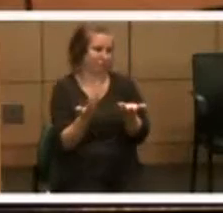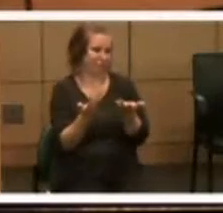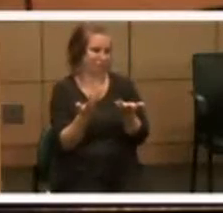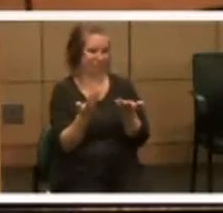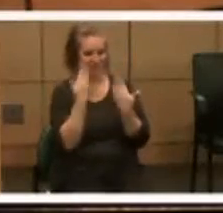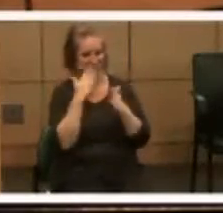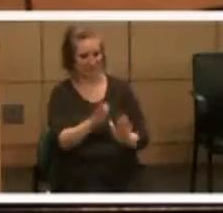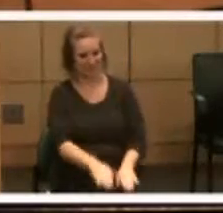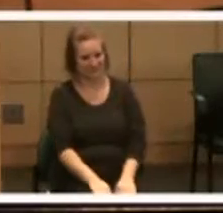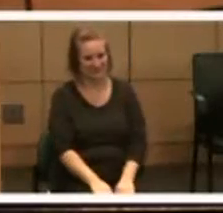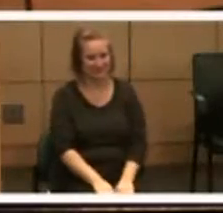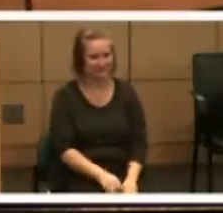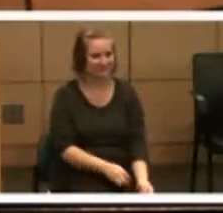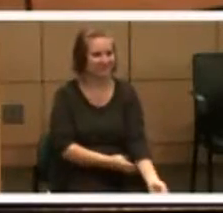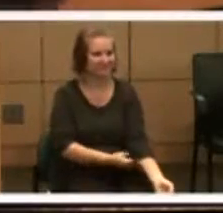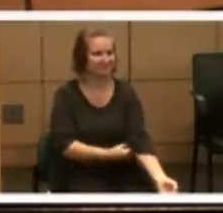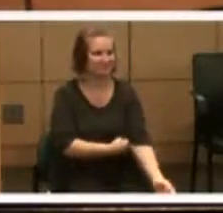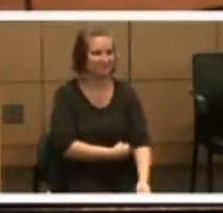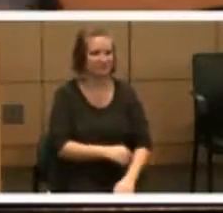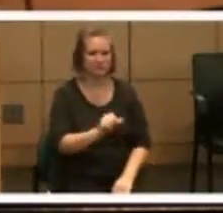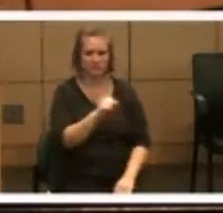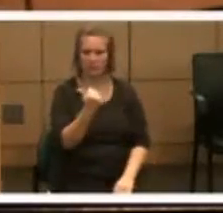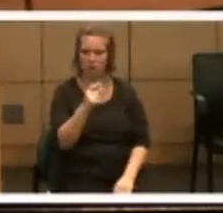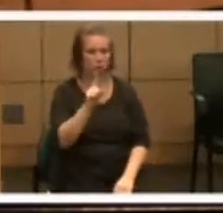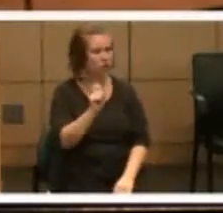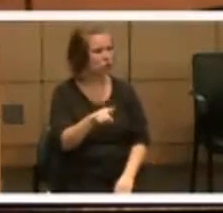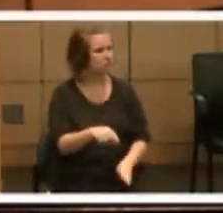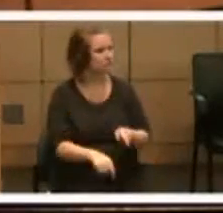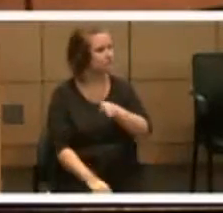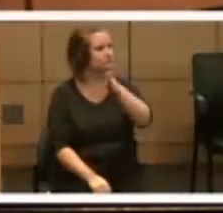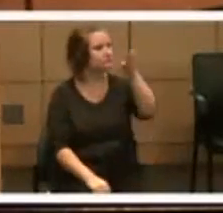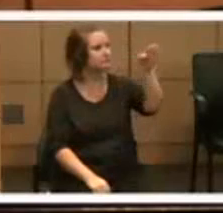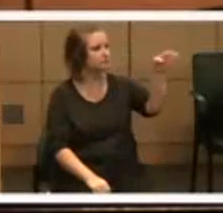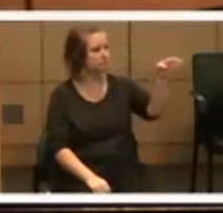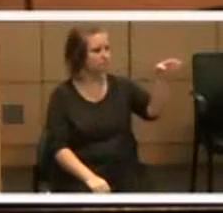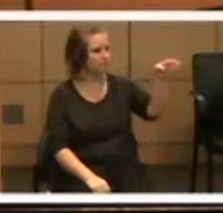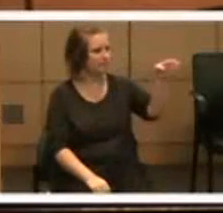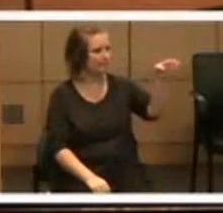seen. There's another question up there.